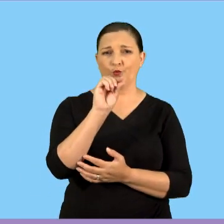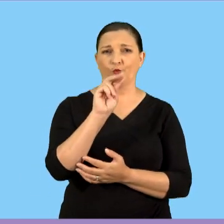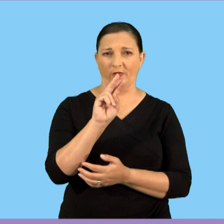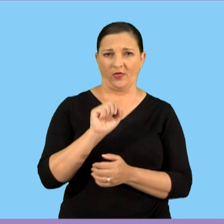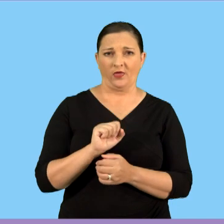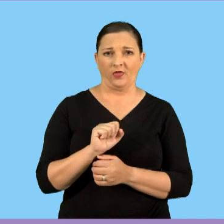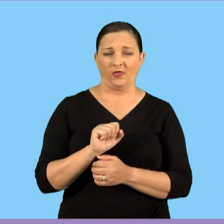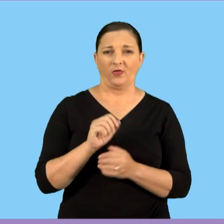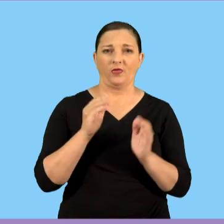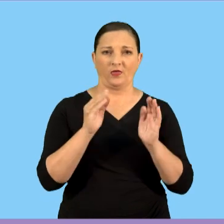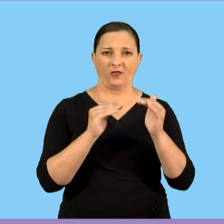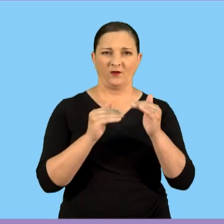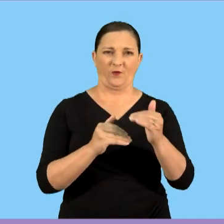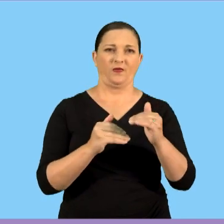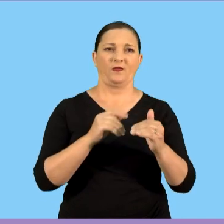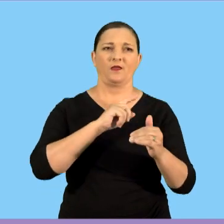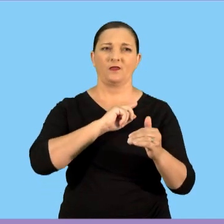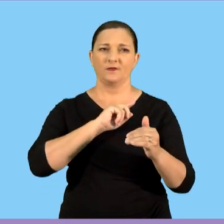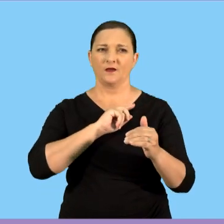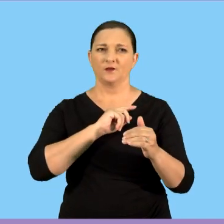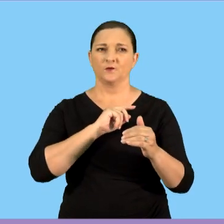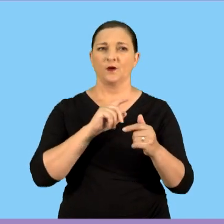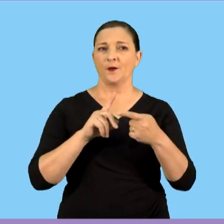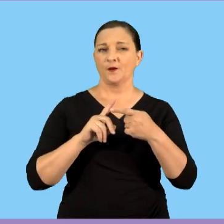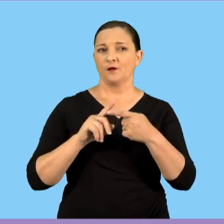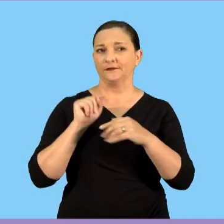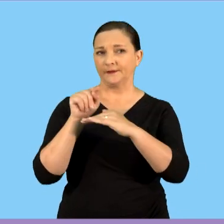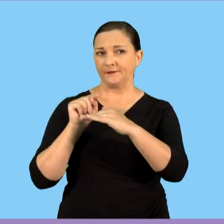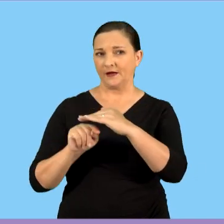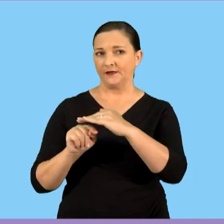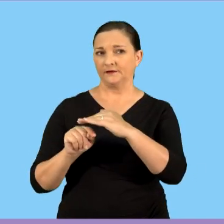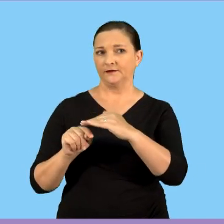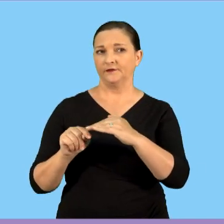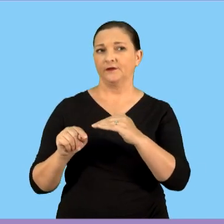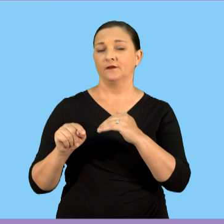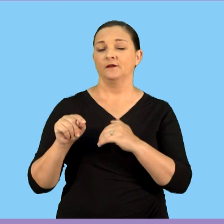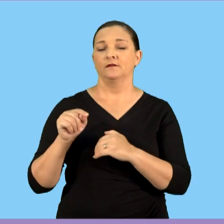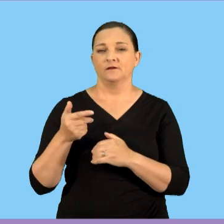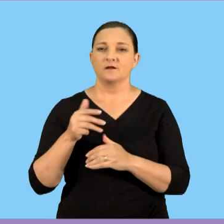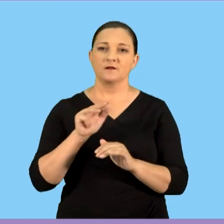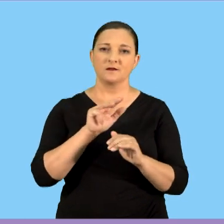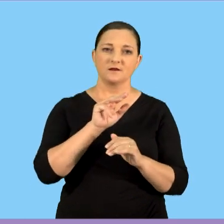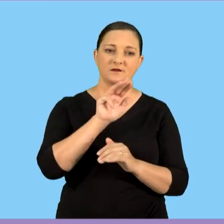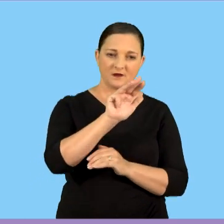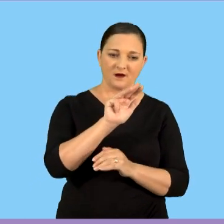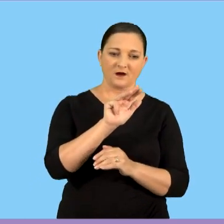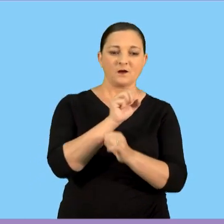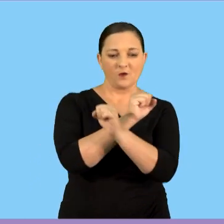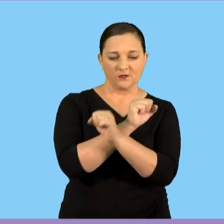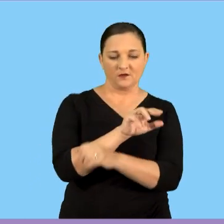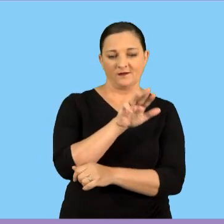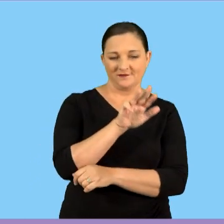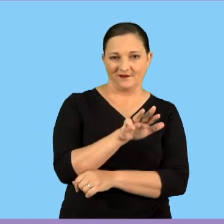going to look at that 9 squared, and that is 9 multiplied by 9. 9 multiplied by 9 is a